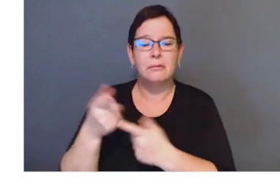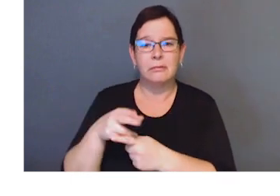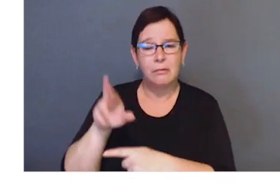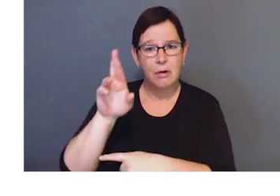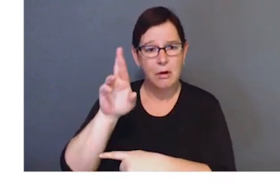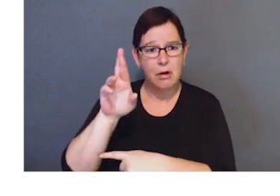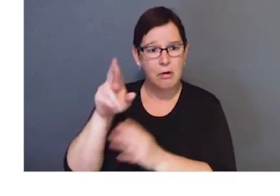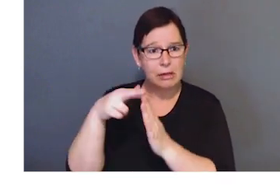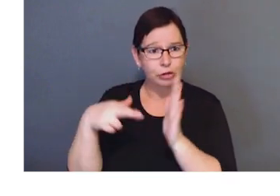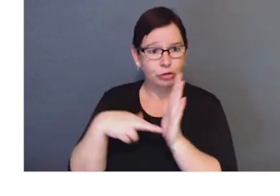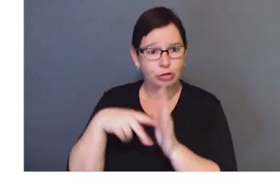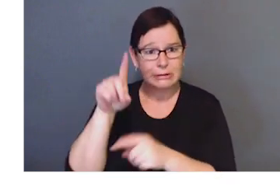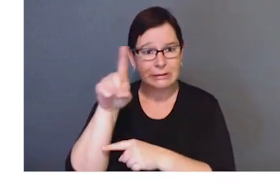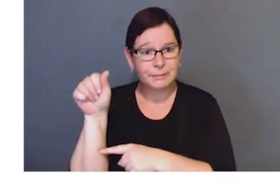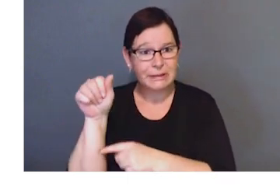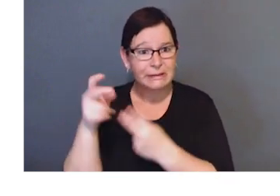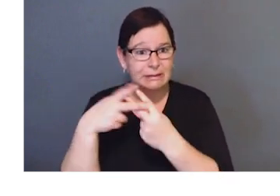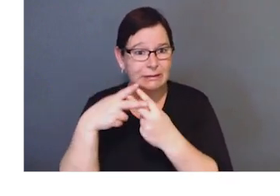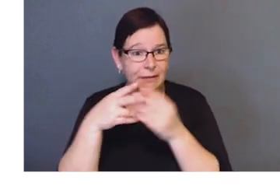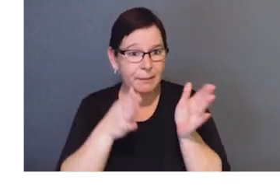the Canada Worker Benefit,